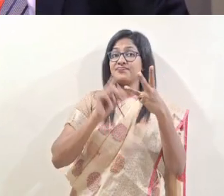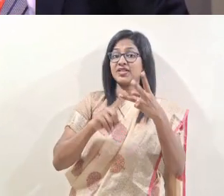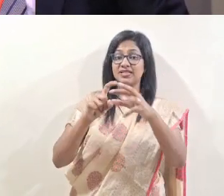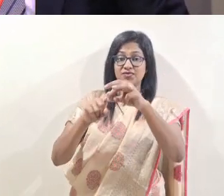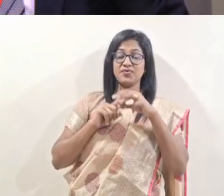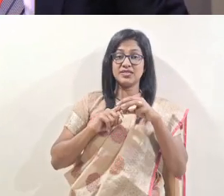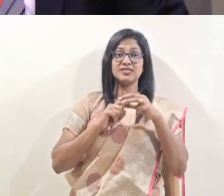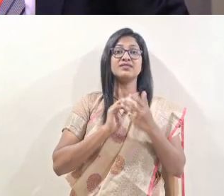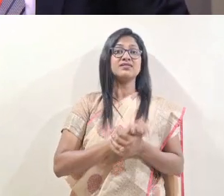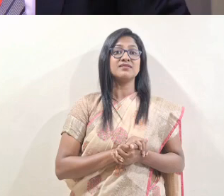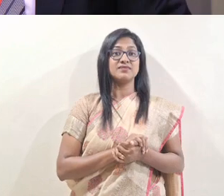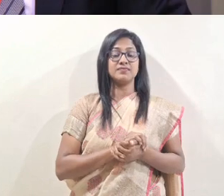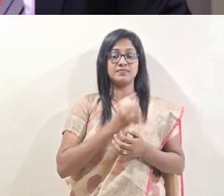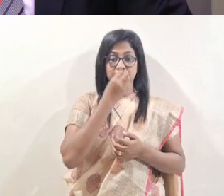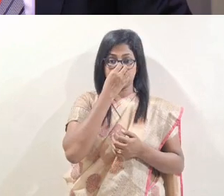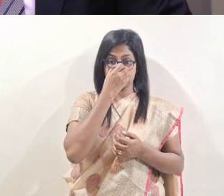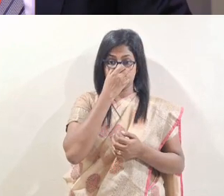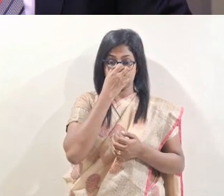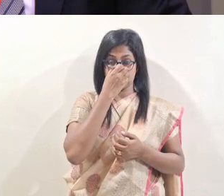is